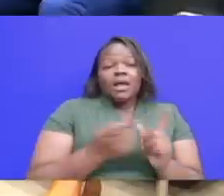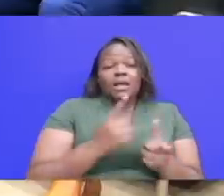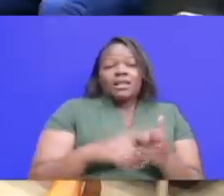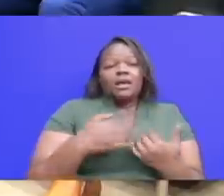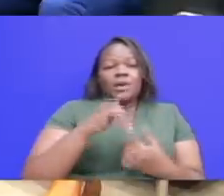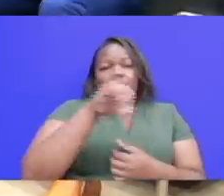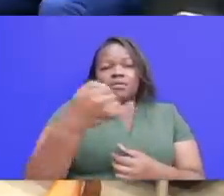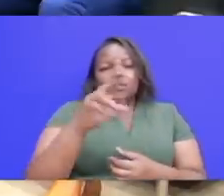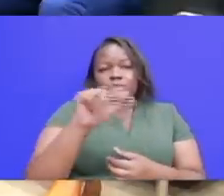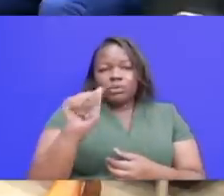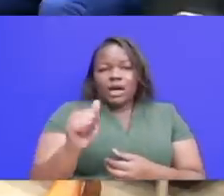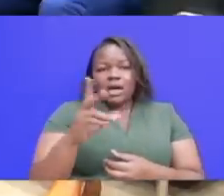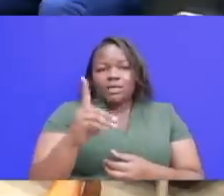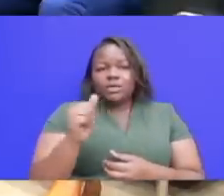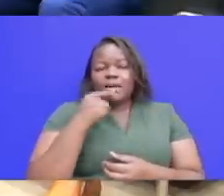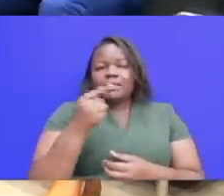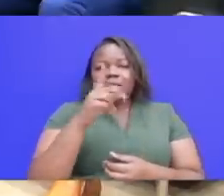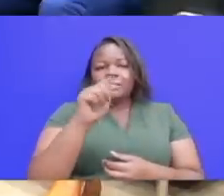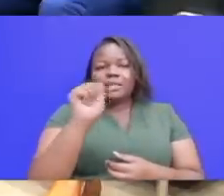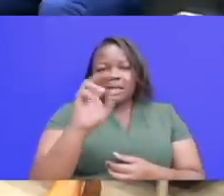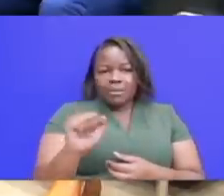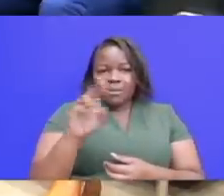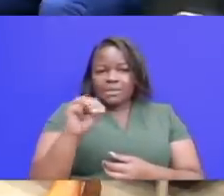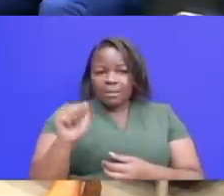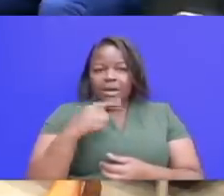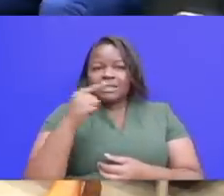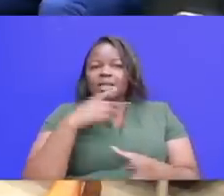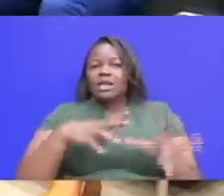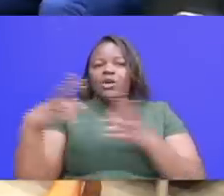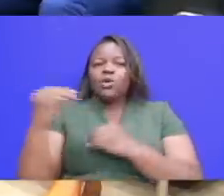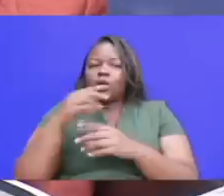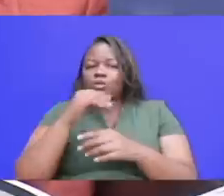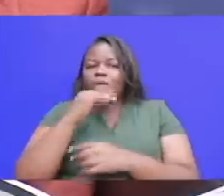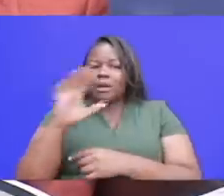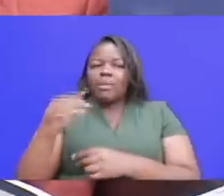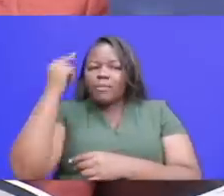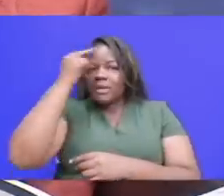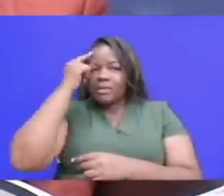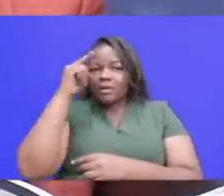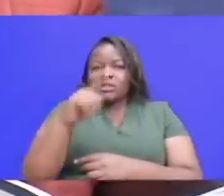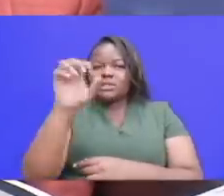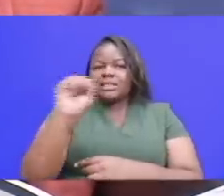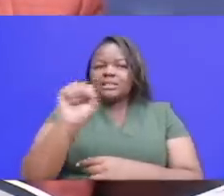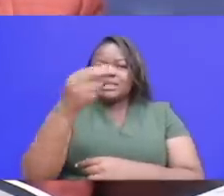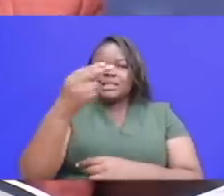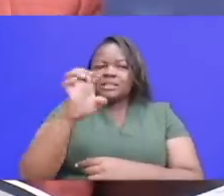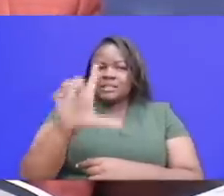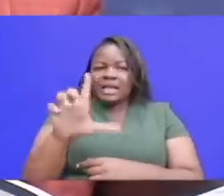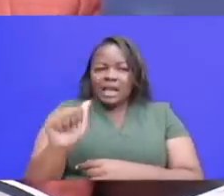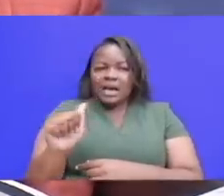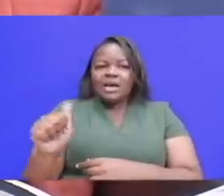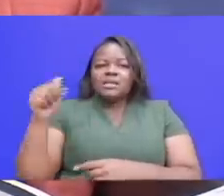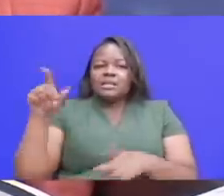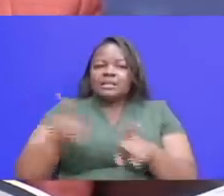Judah tells Tamar, now what you do, go to your father. Because Shelah is still young. As we are waiting for him to grow, you can be